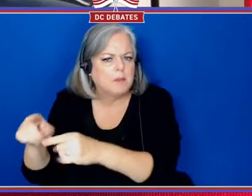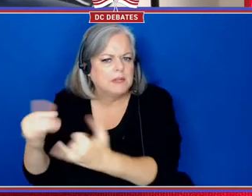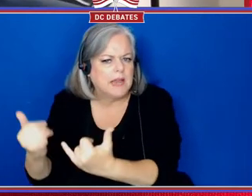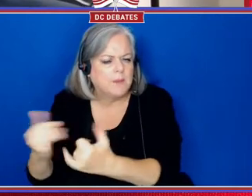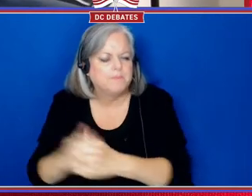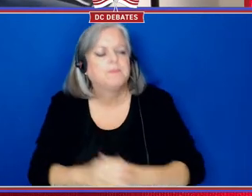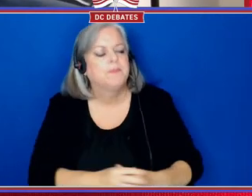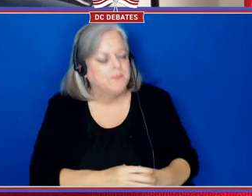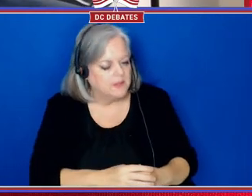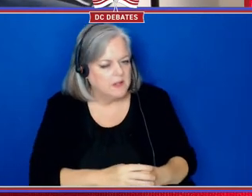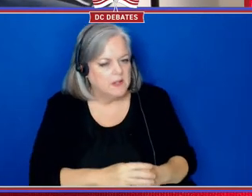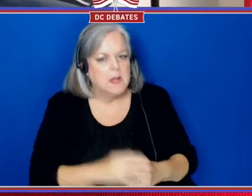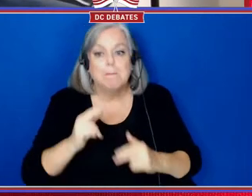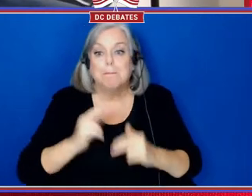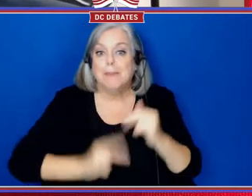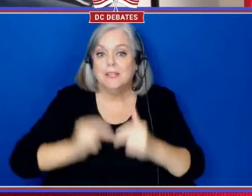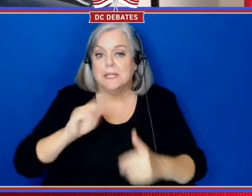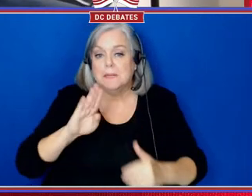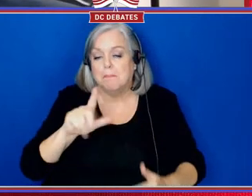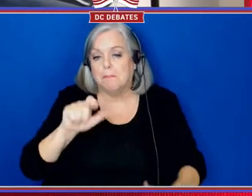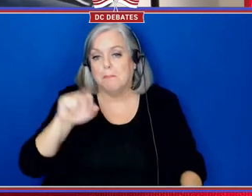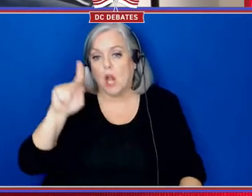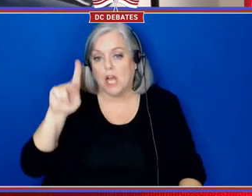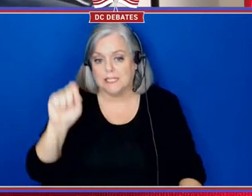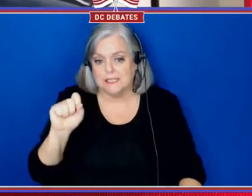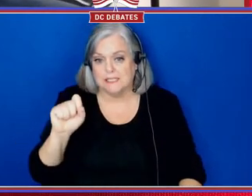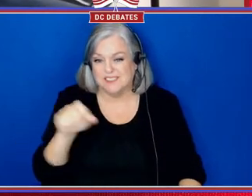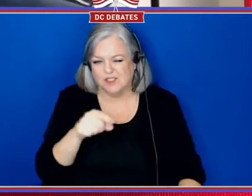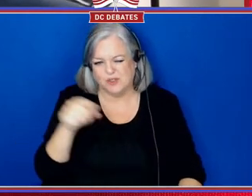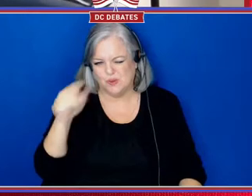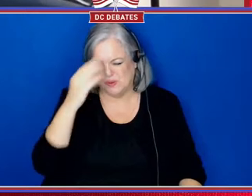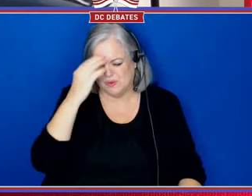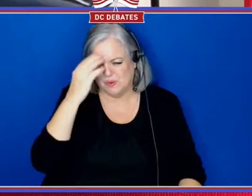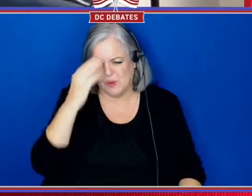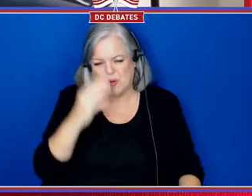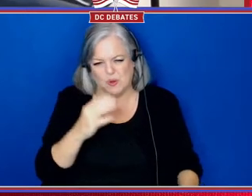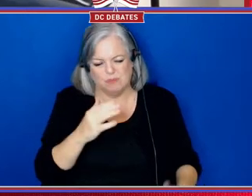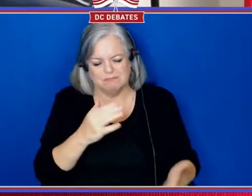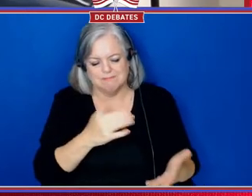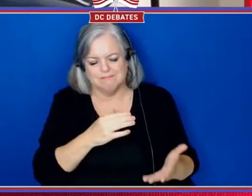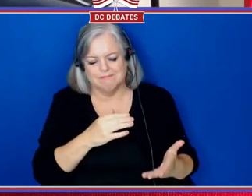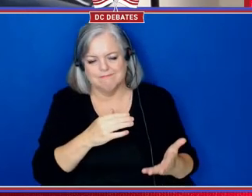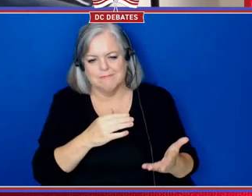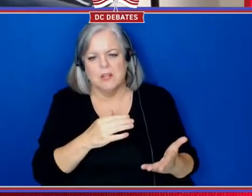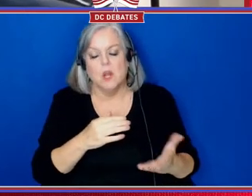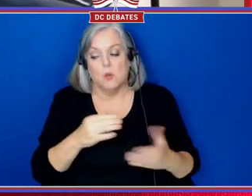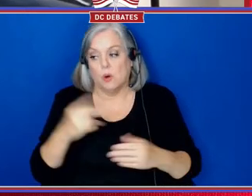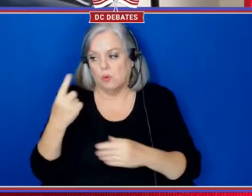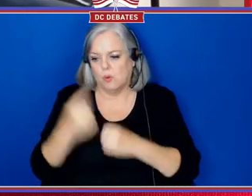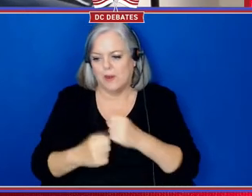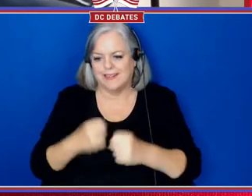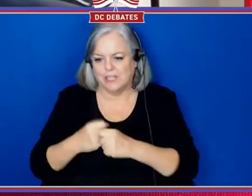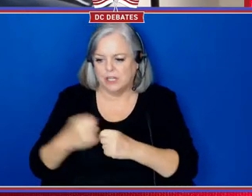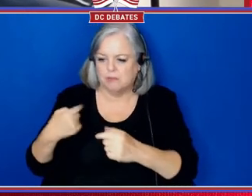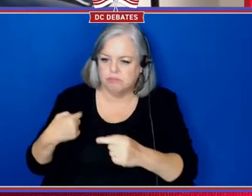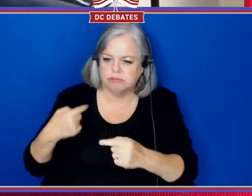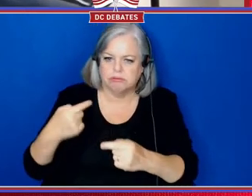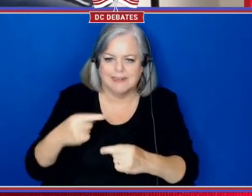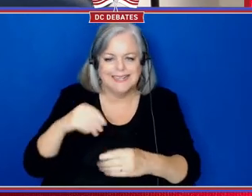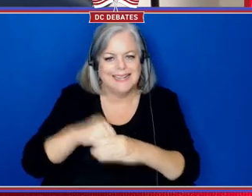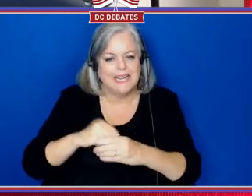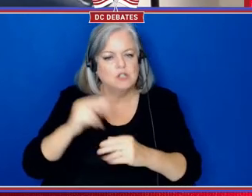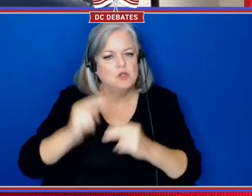building blocks, as you know, council member, we're about a year into building blocks. And the fundamental premise of building blocks is